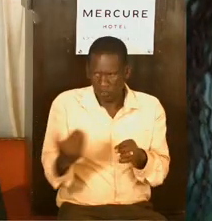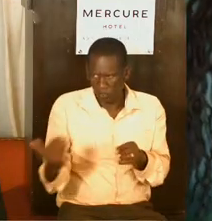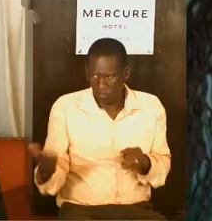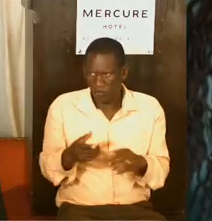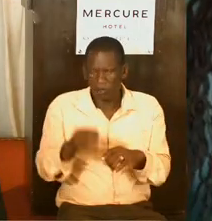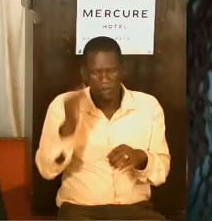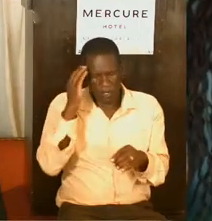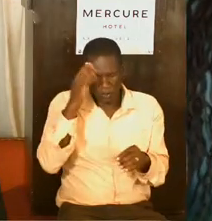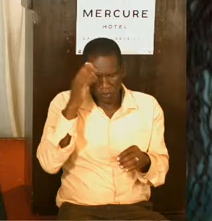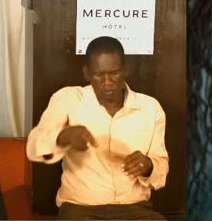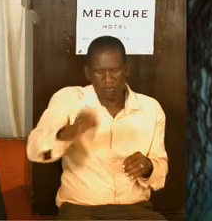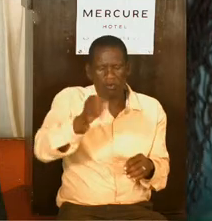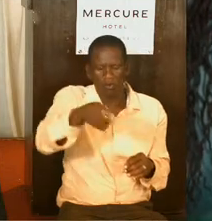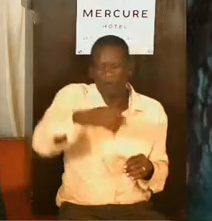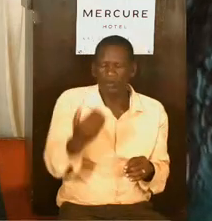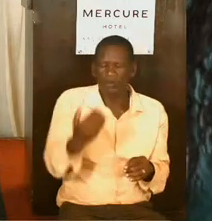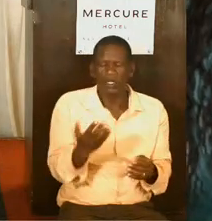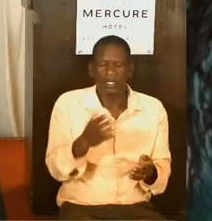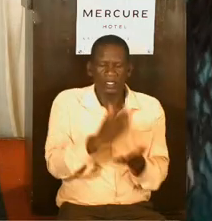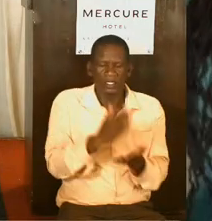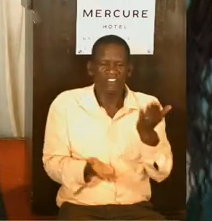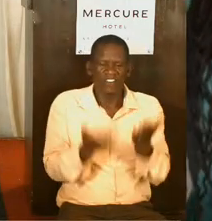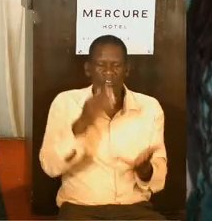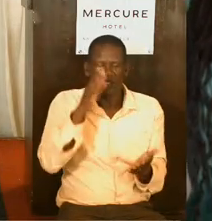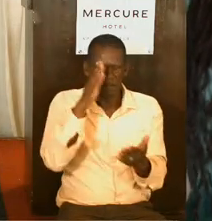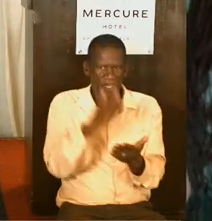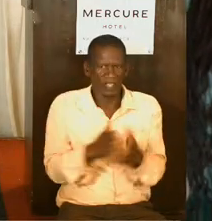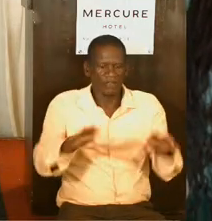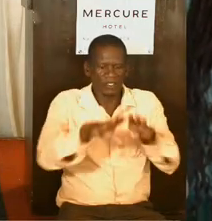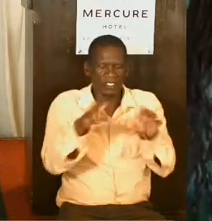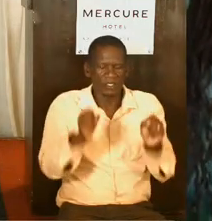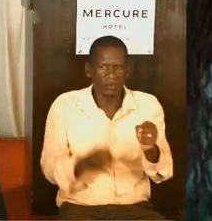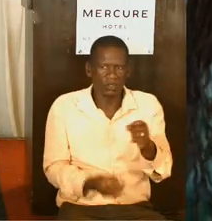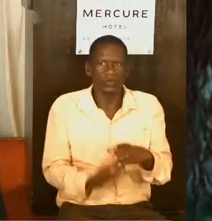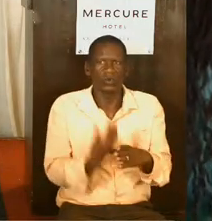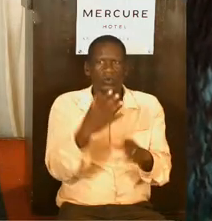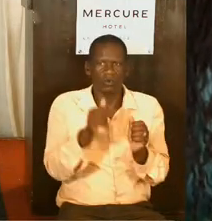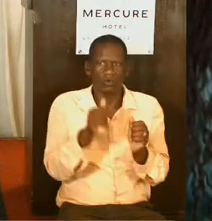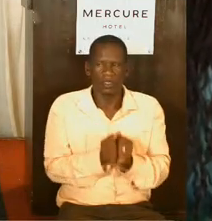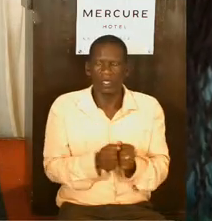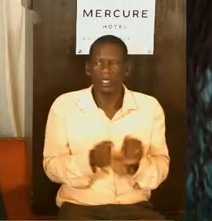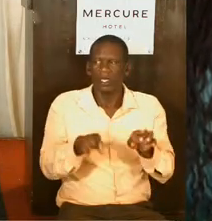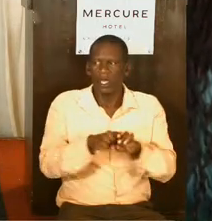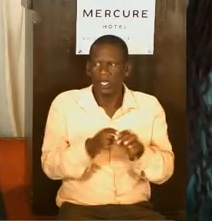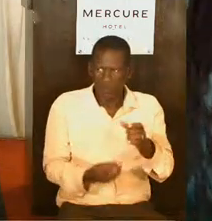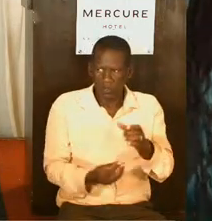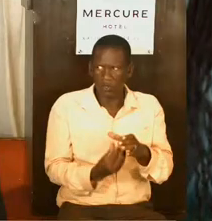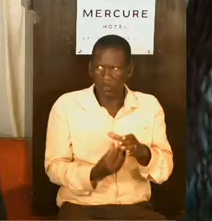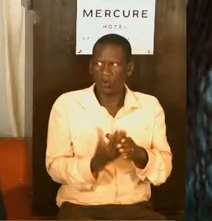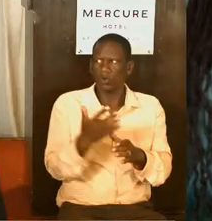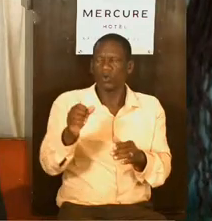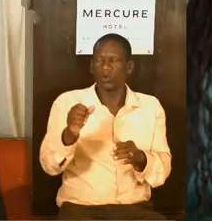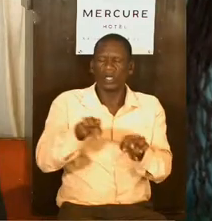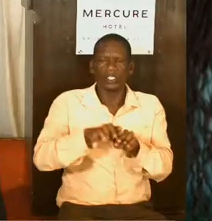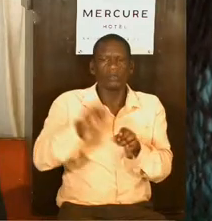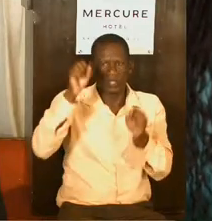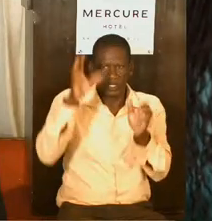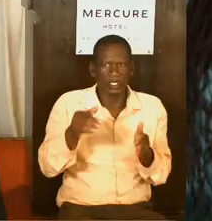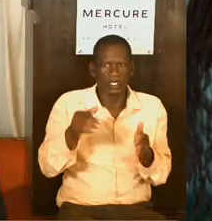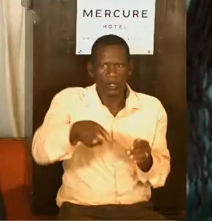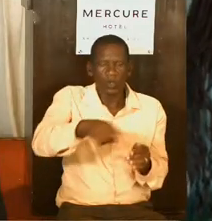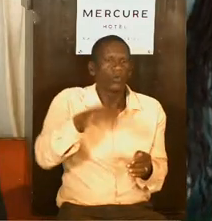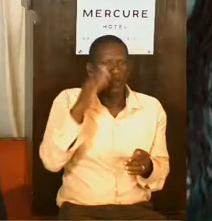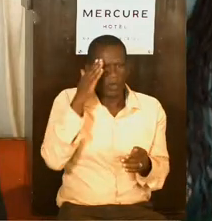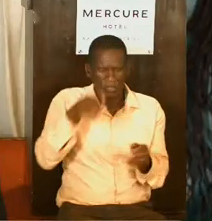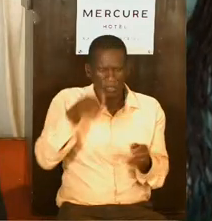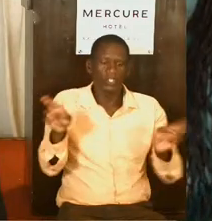of our children some values and belief systems that we grow up with and as we grow into politicians then we know that